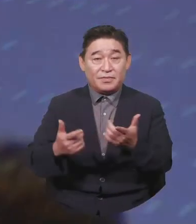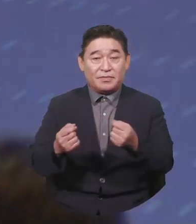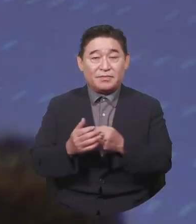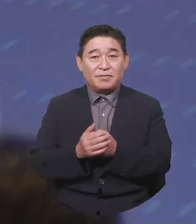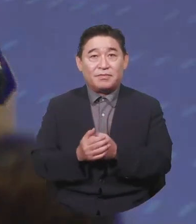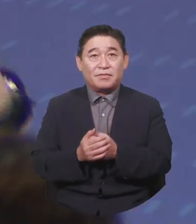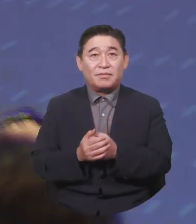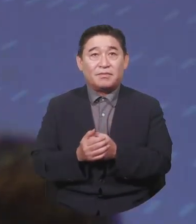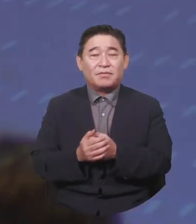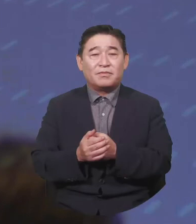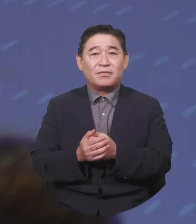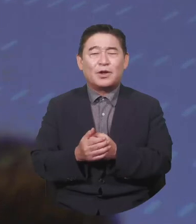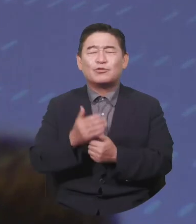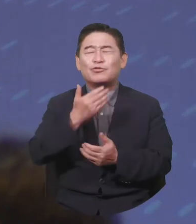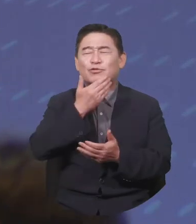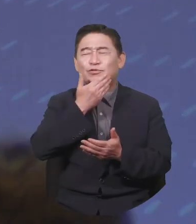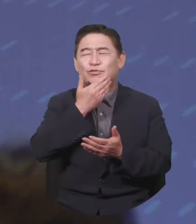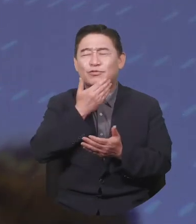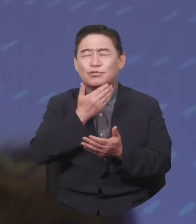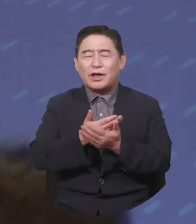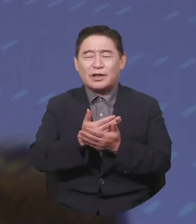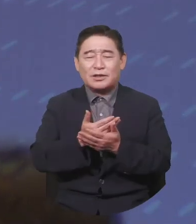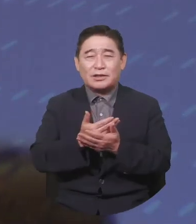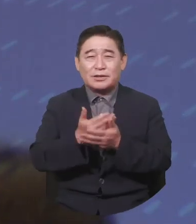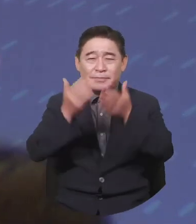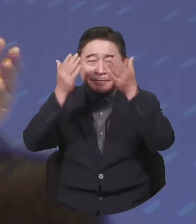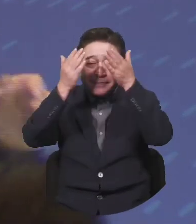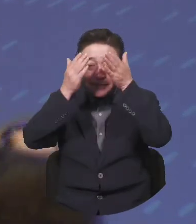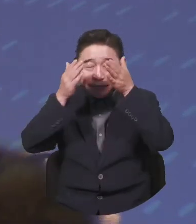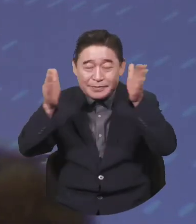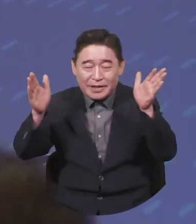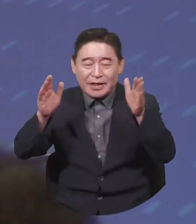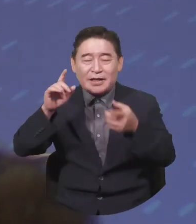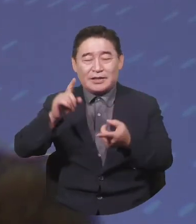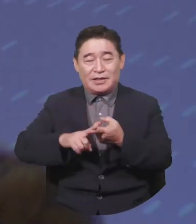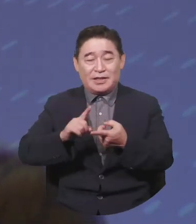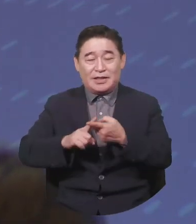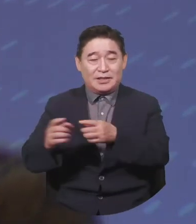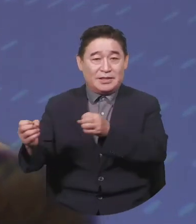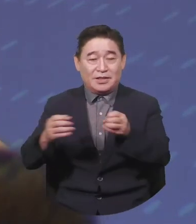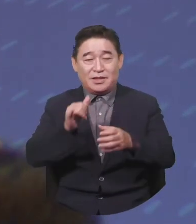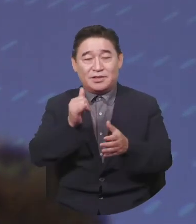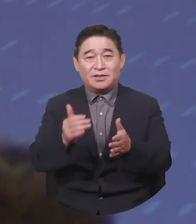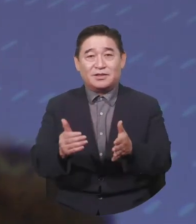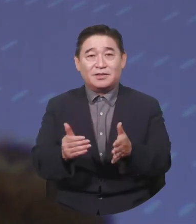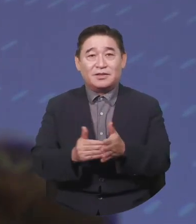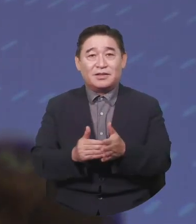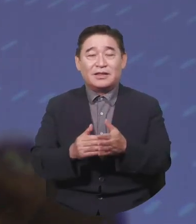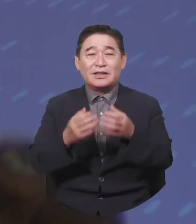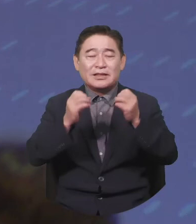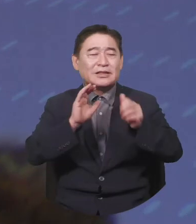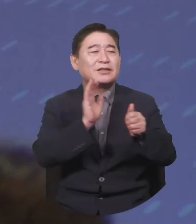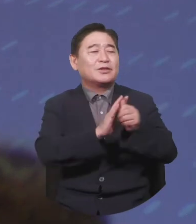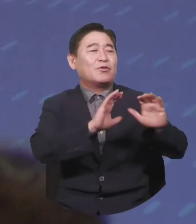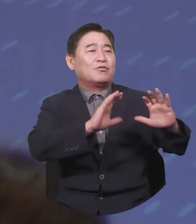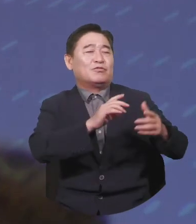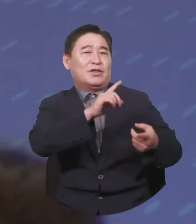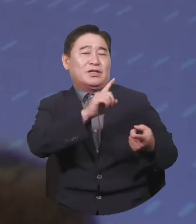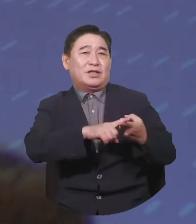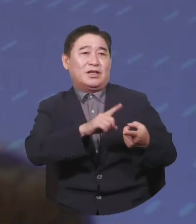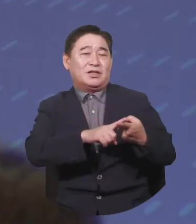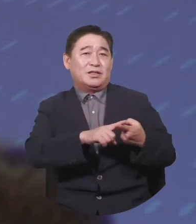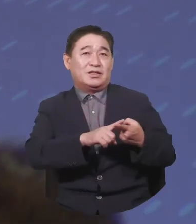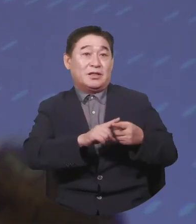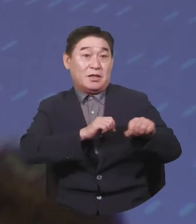the macroscopic, the agenda, the dynamics of the emerging donors, and also the, some crisis,